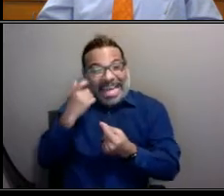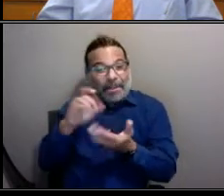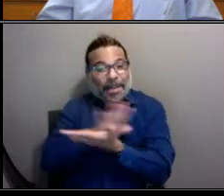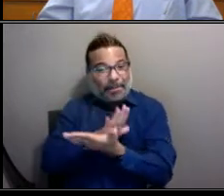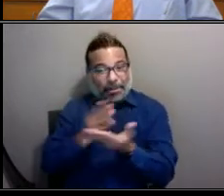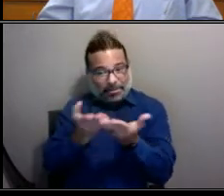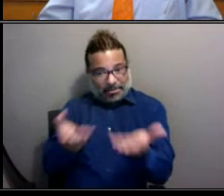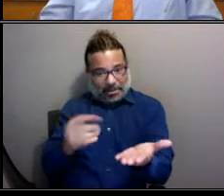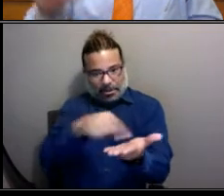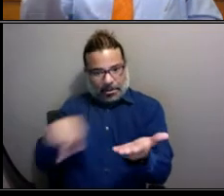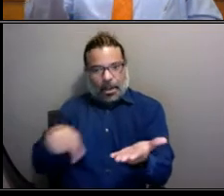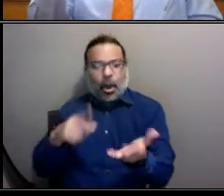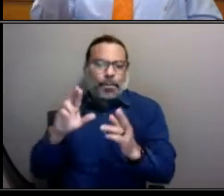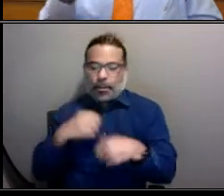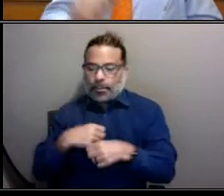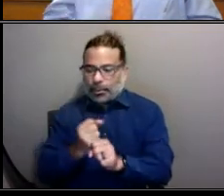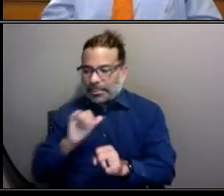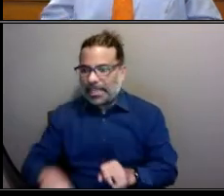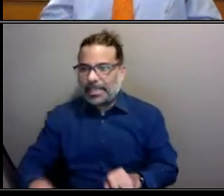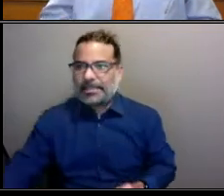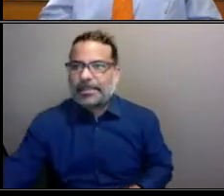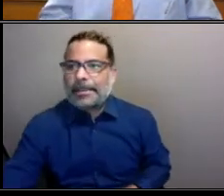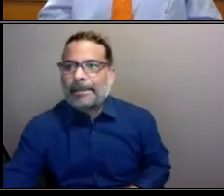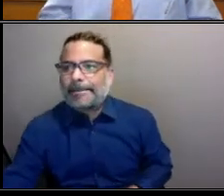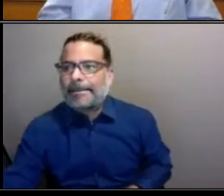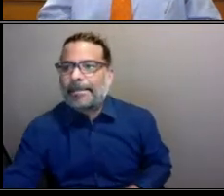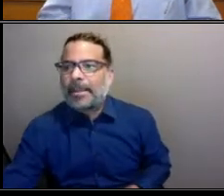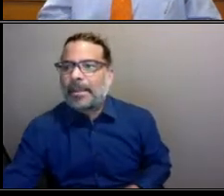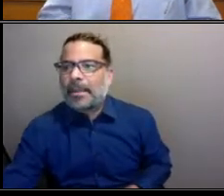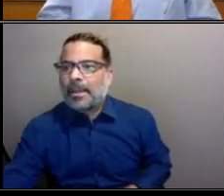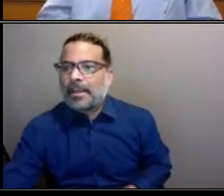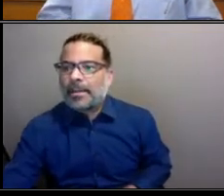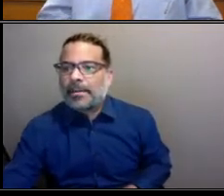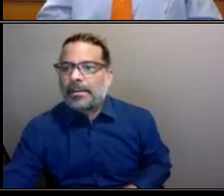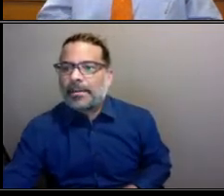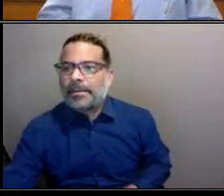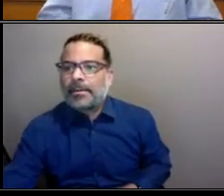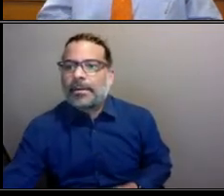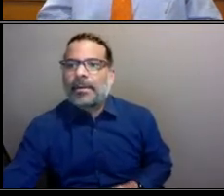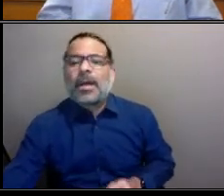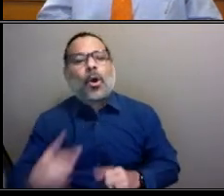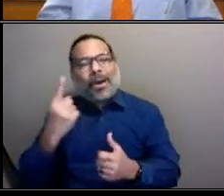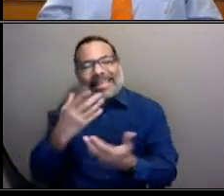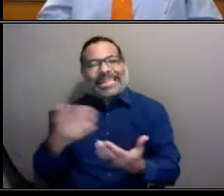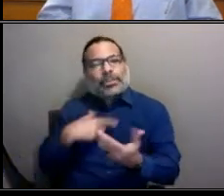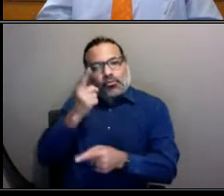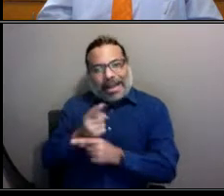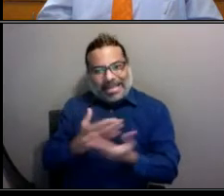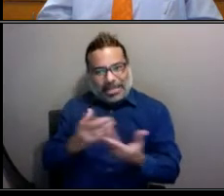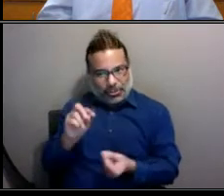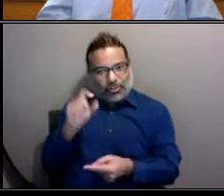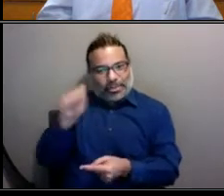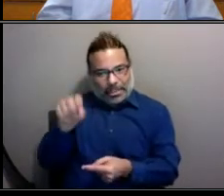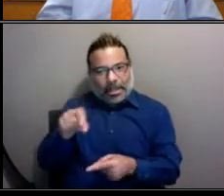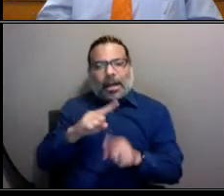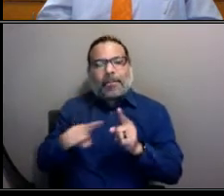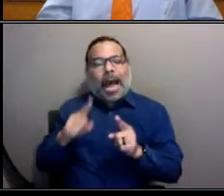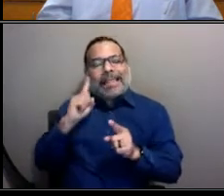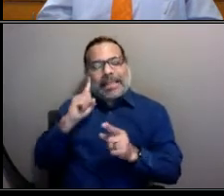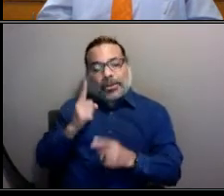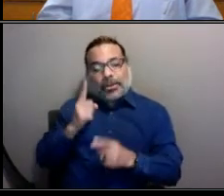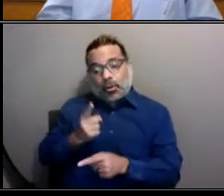do. Yeah, I think so. And I think it's two things. One, it's the right thing to do. And hopefully everyone gets that. But also, I love when the right thing to do